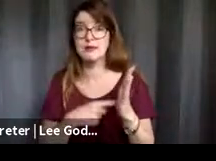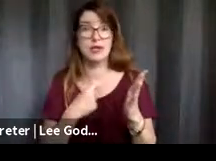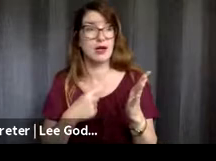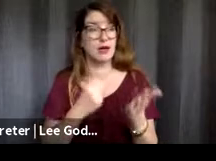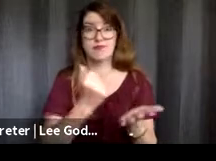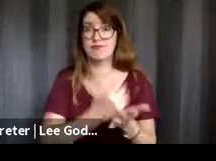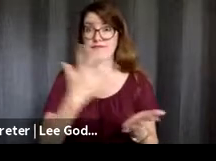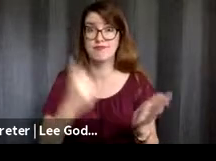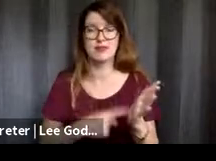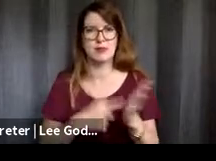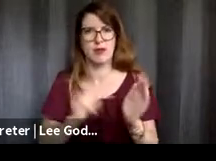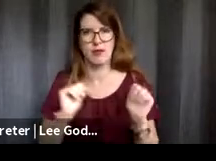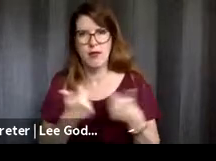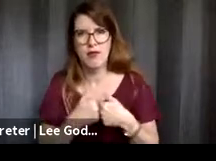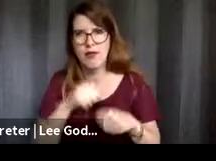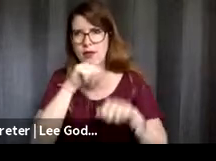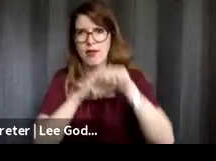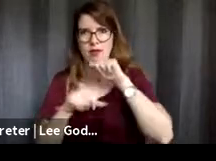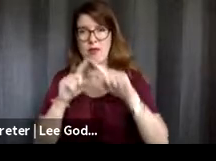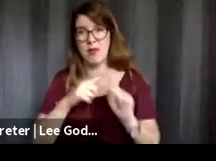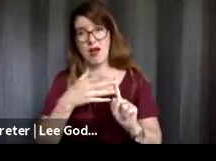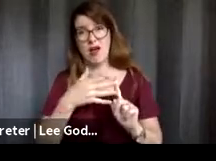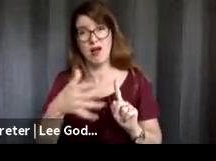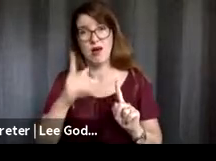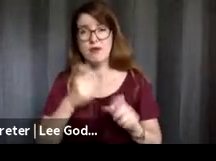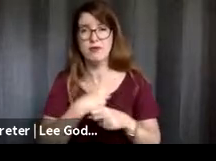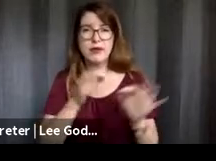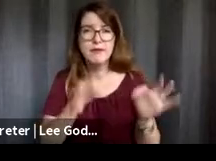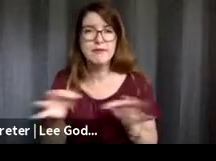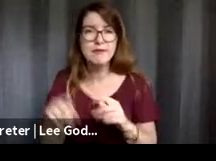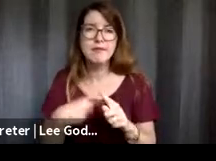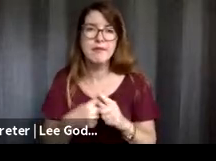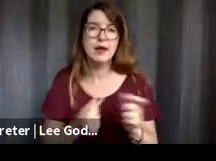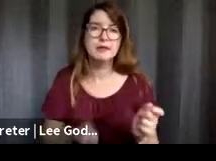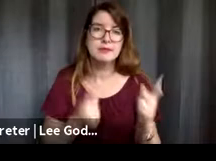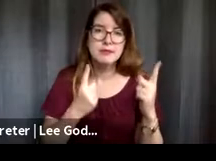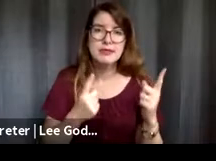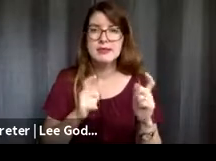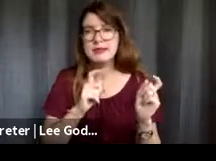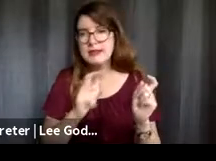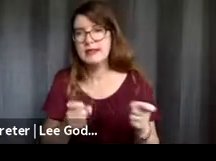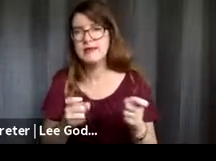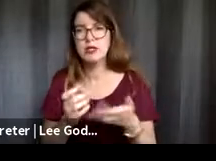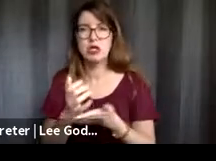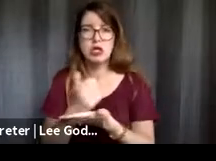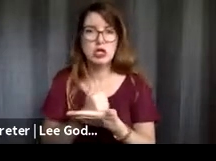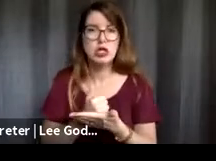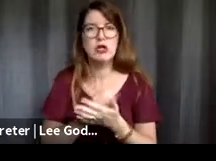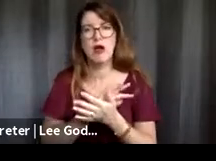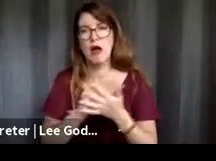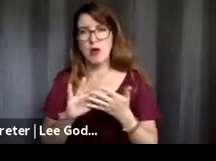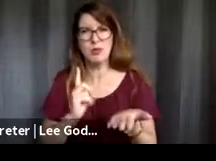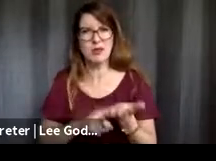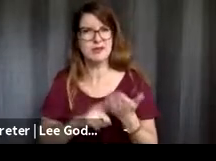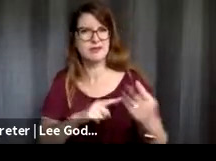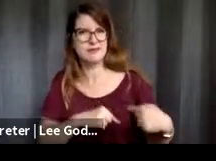challenge. Along the way, you'll have to make decisions about earning and spending and saving and giving. We've been talking about that in this series, how